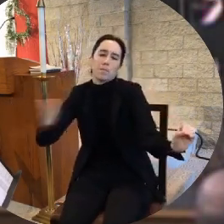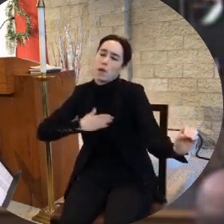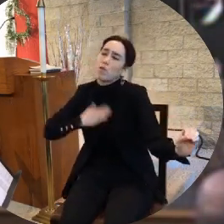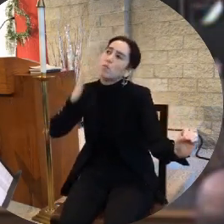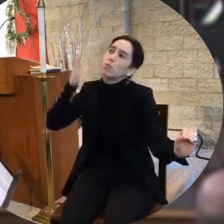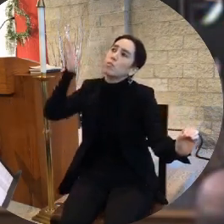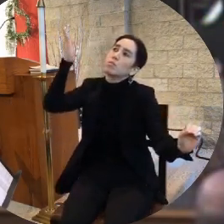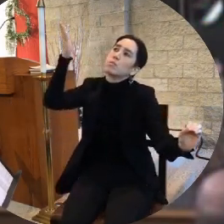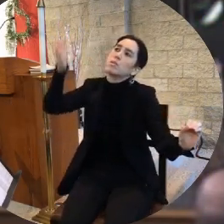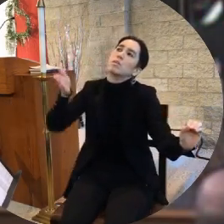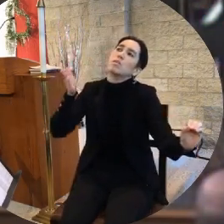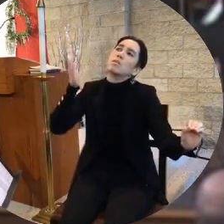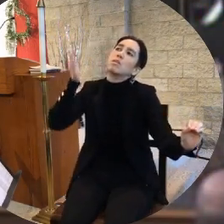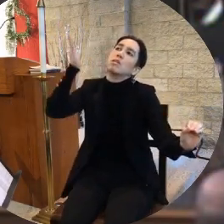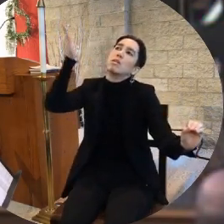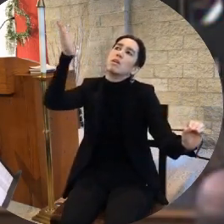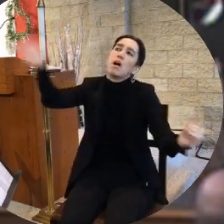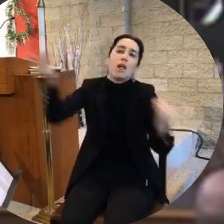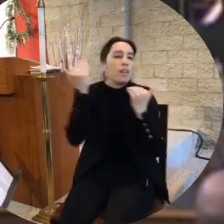Future is